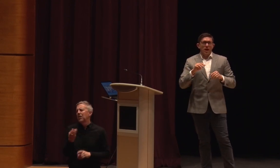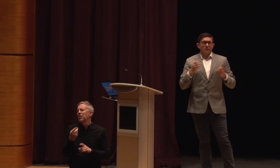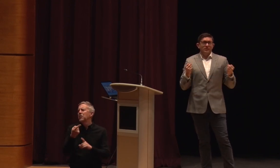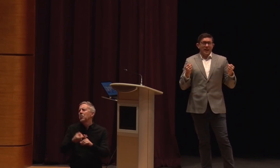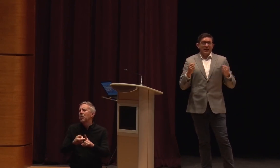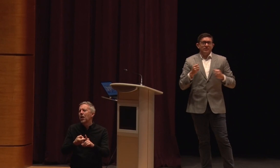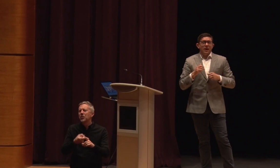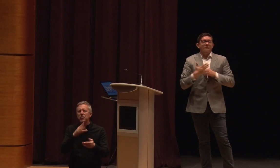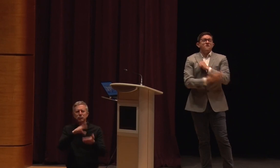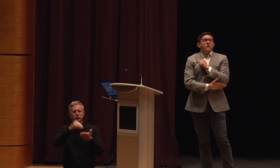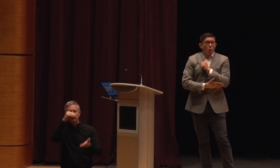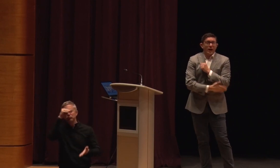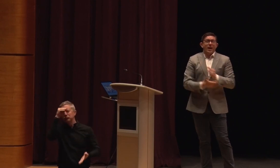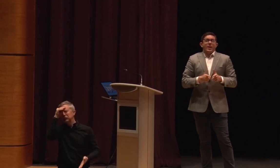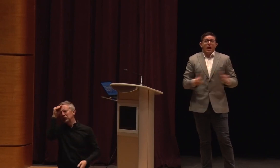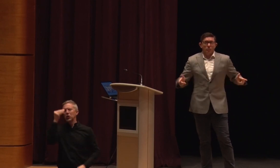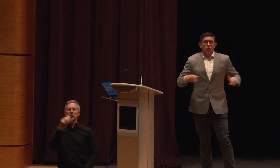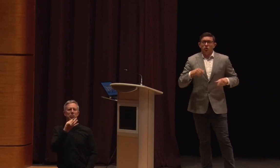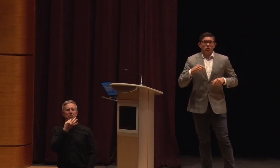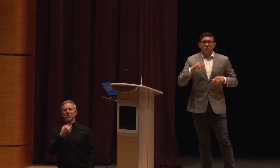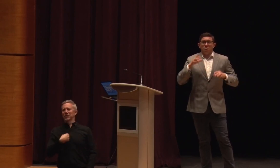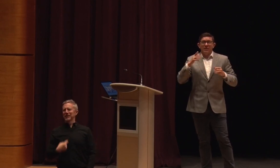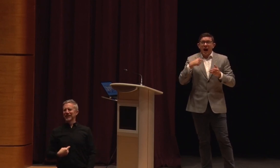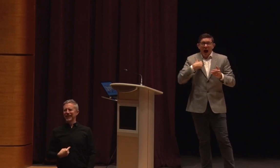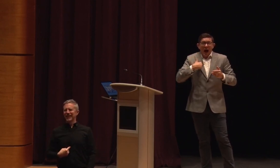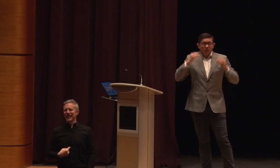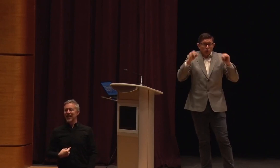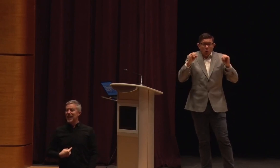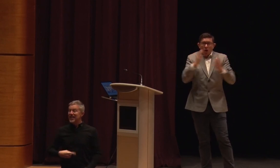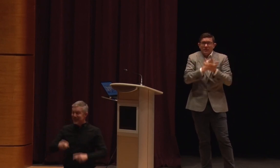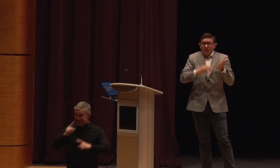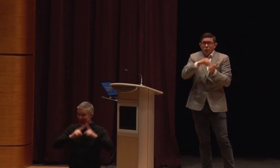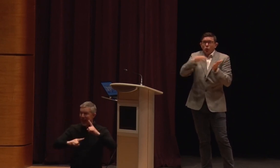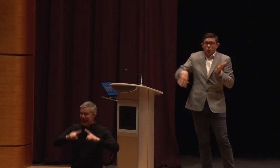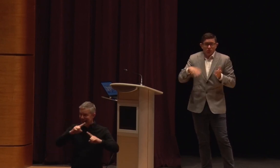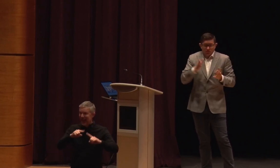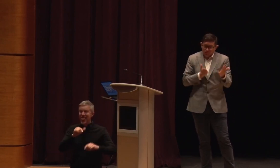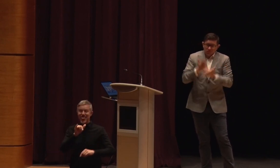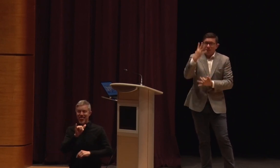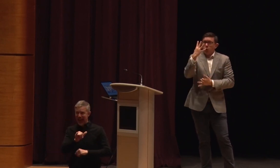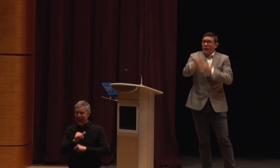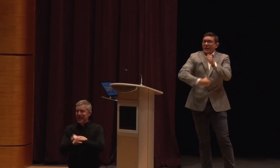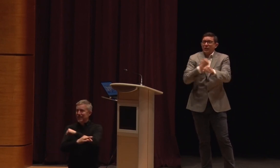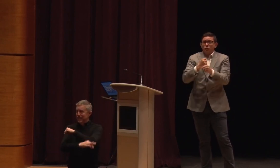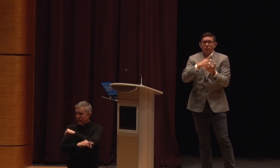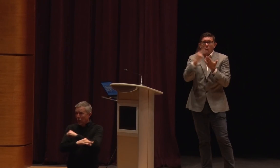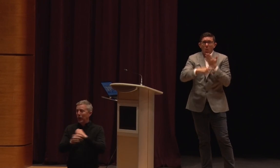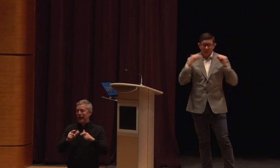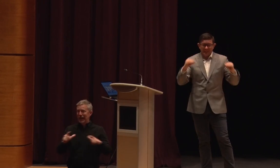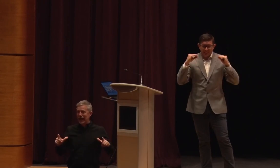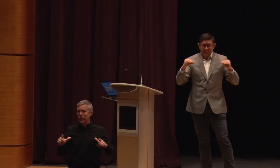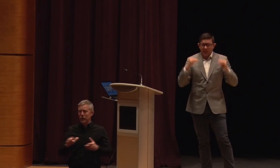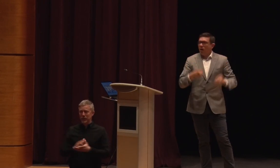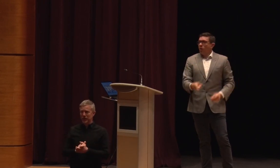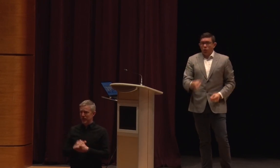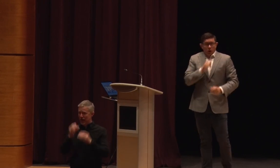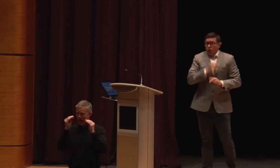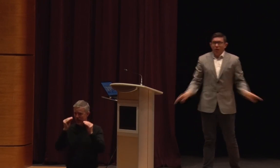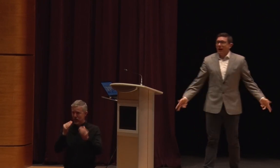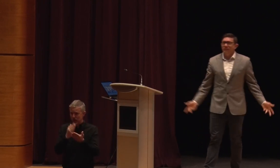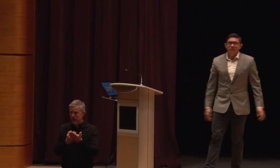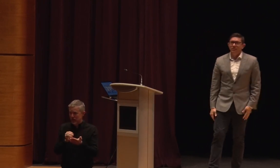them understand, but no, sign is a foreign language. I have taught some students through a four-year